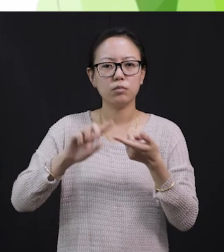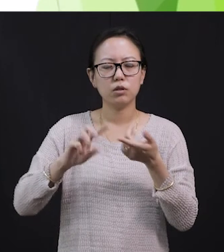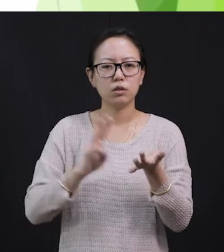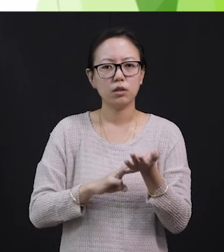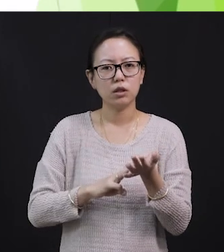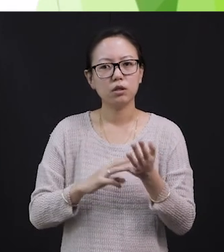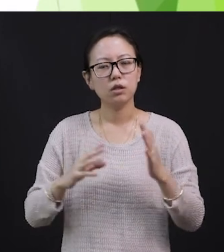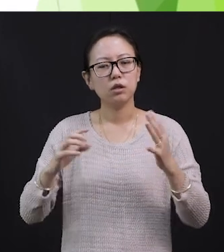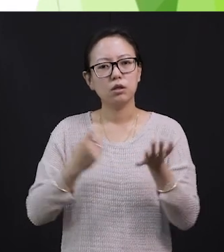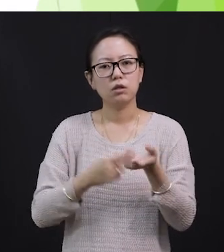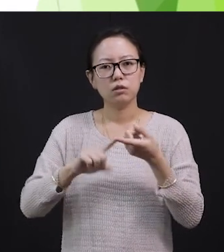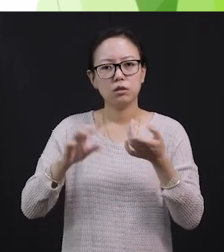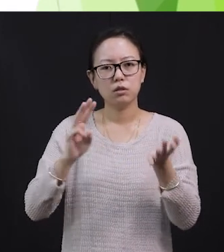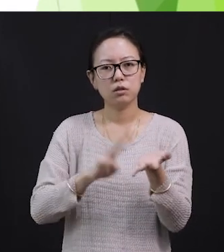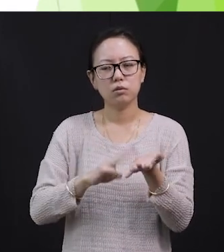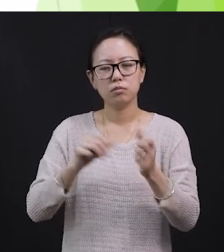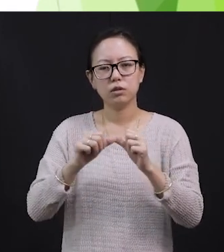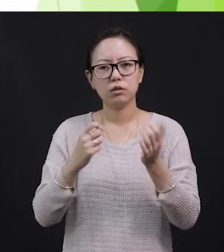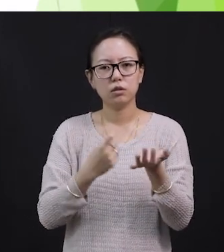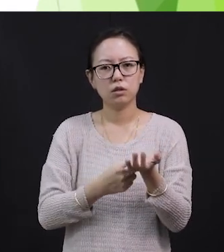Muslims women were treated